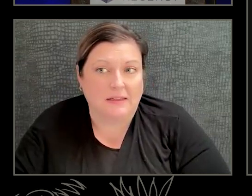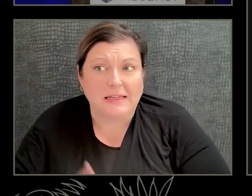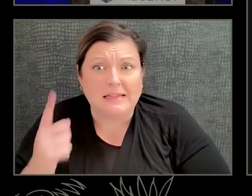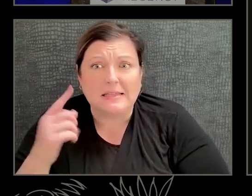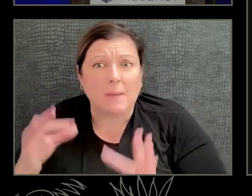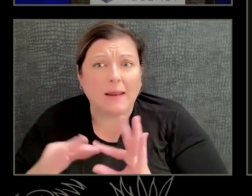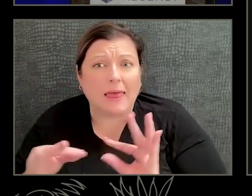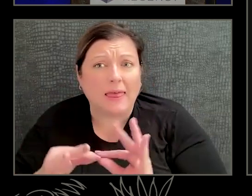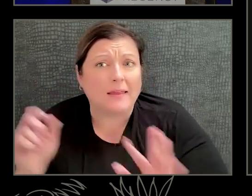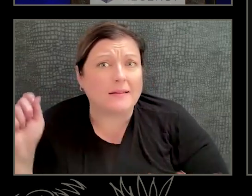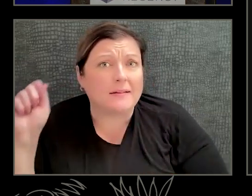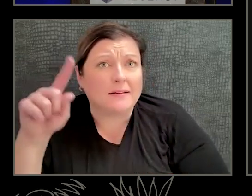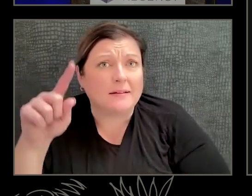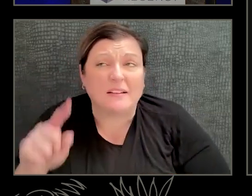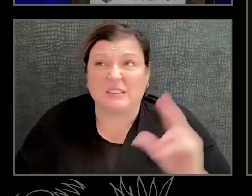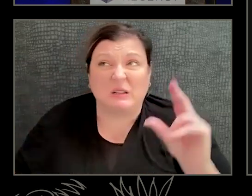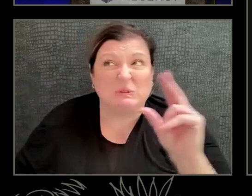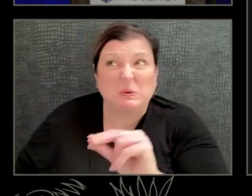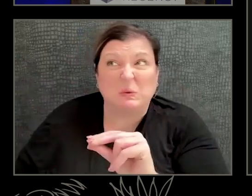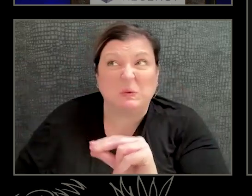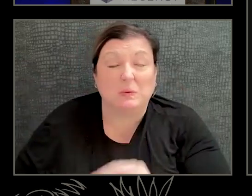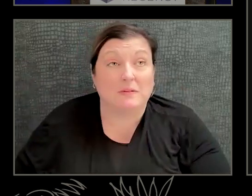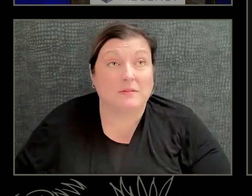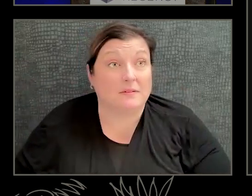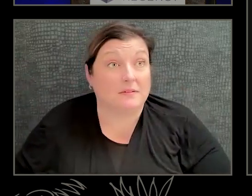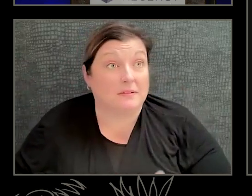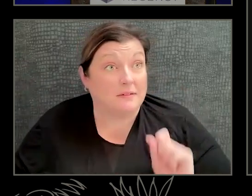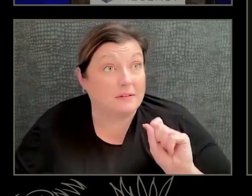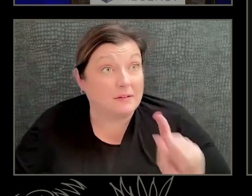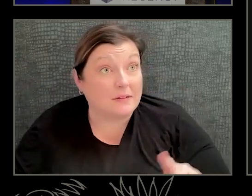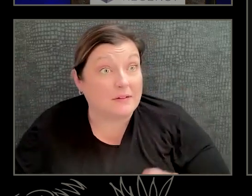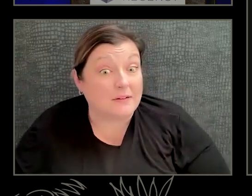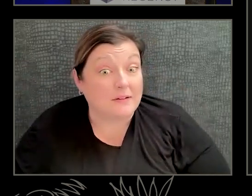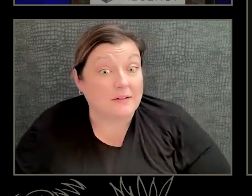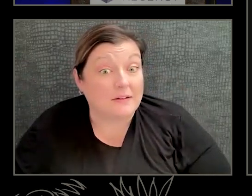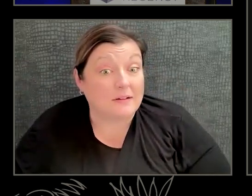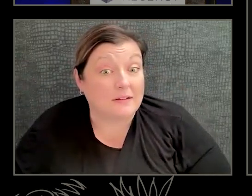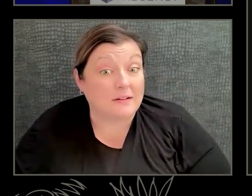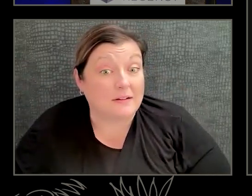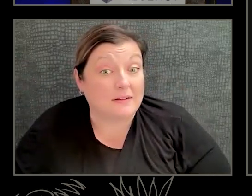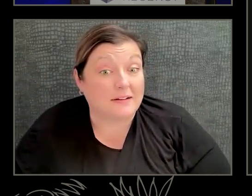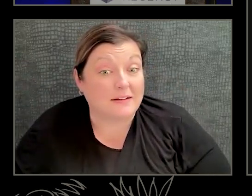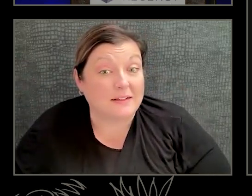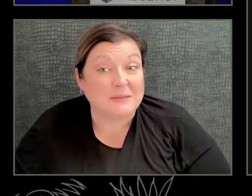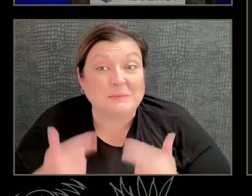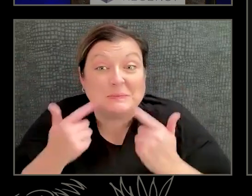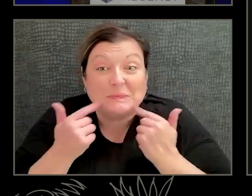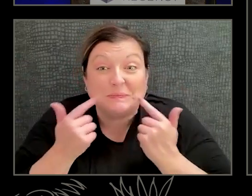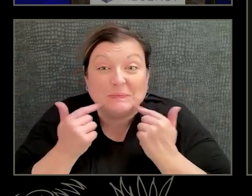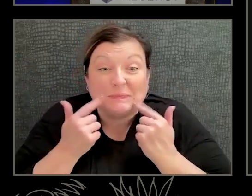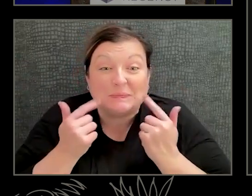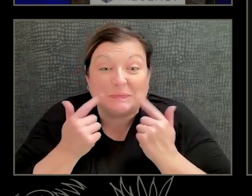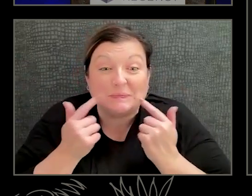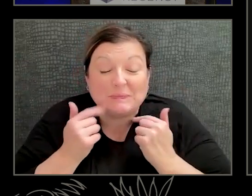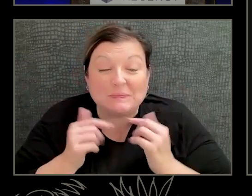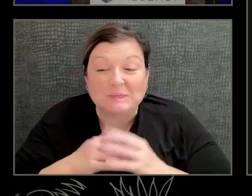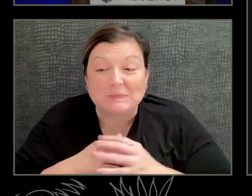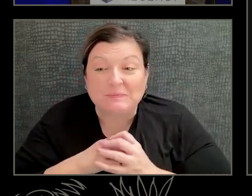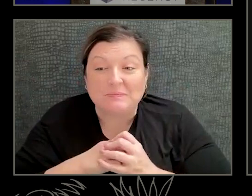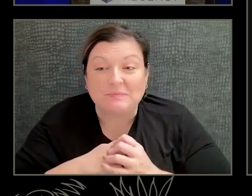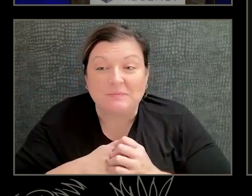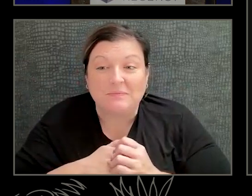No. Can I reel out a list of things until you tell me which one